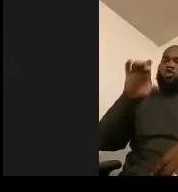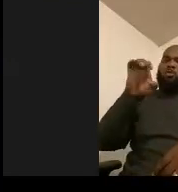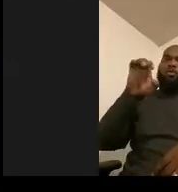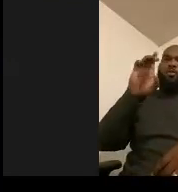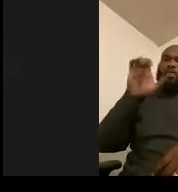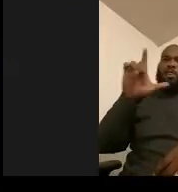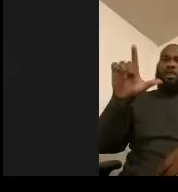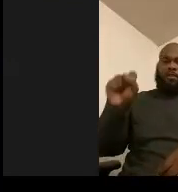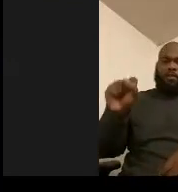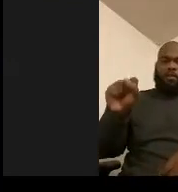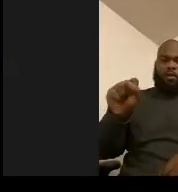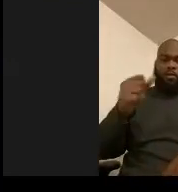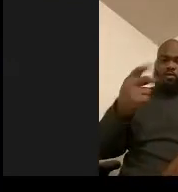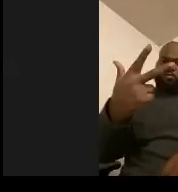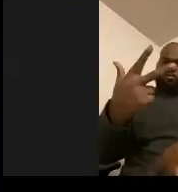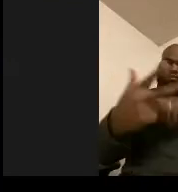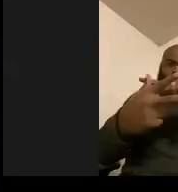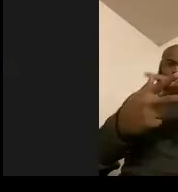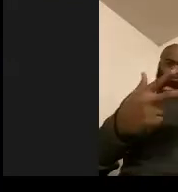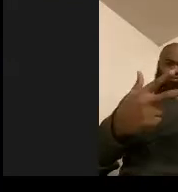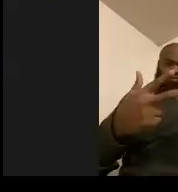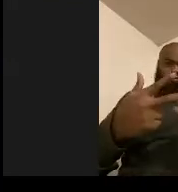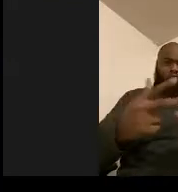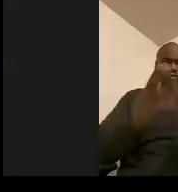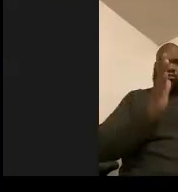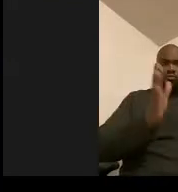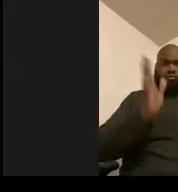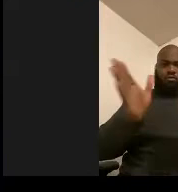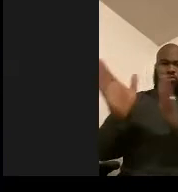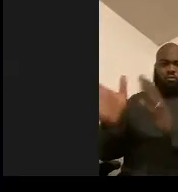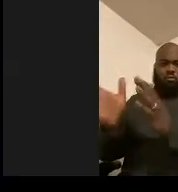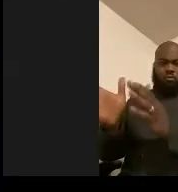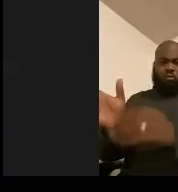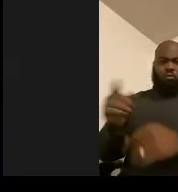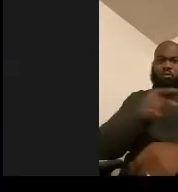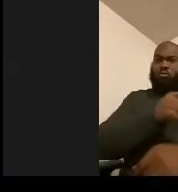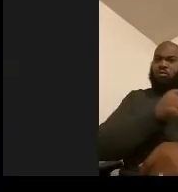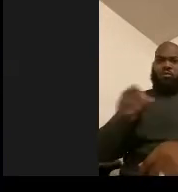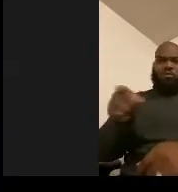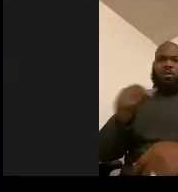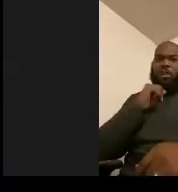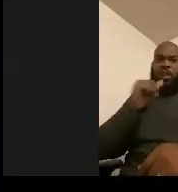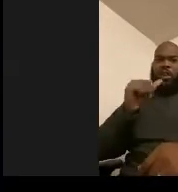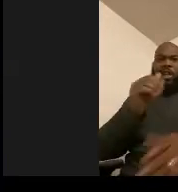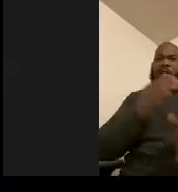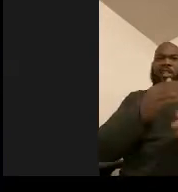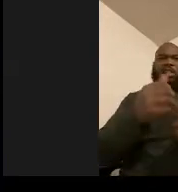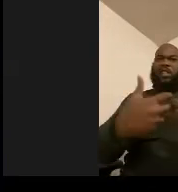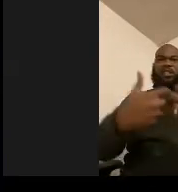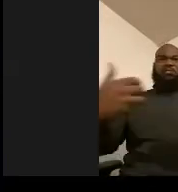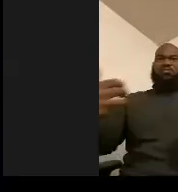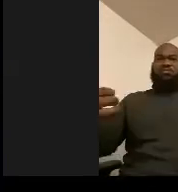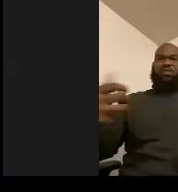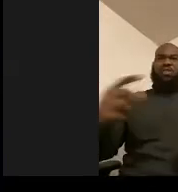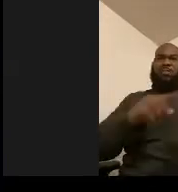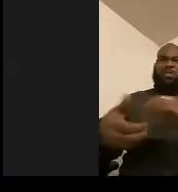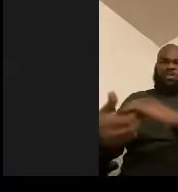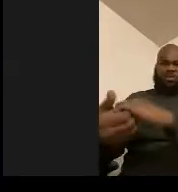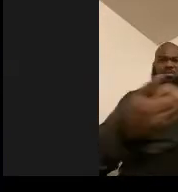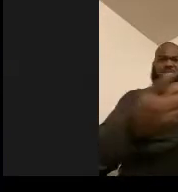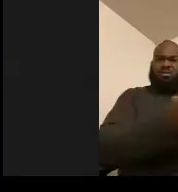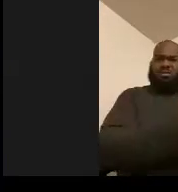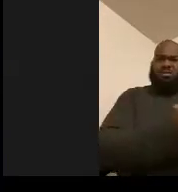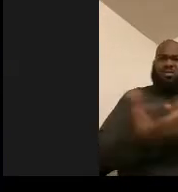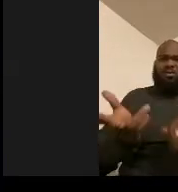He puts these three things right next to each other, that these aren't silos, these aren't separate issues, but there's connections between